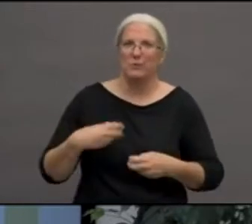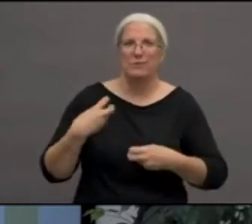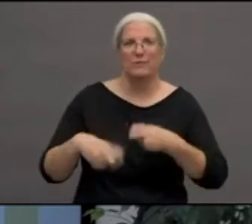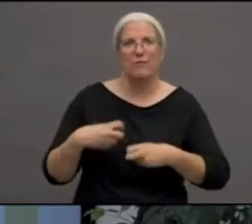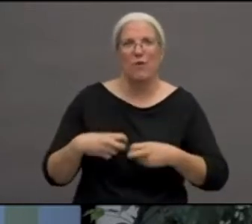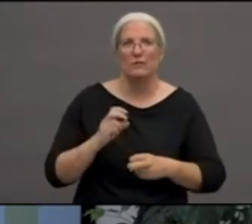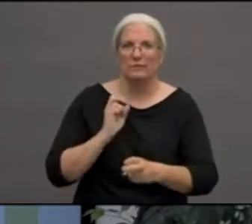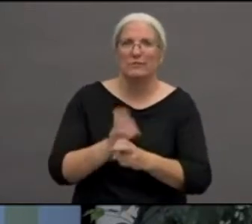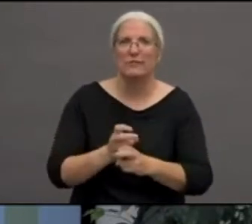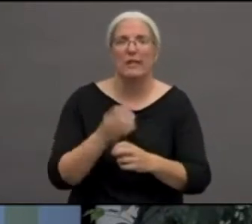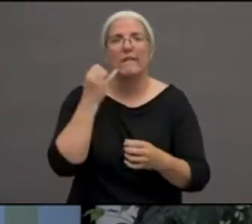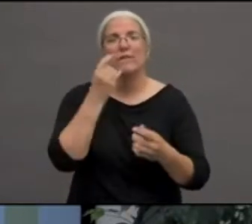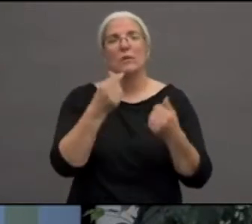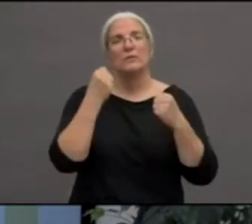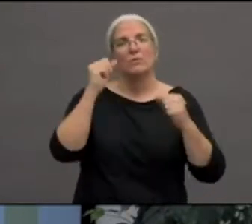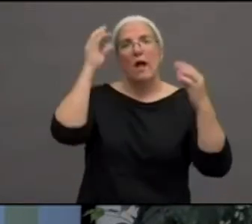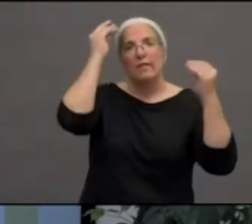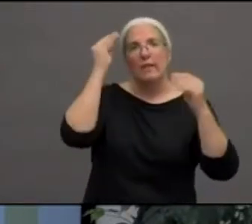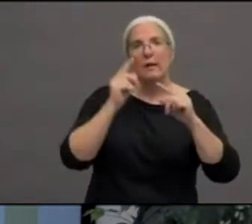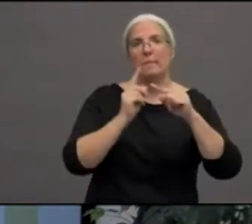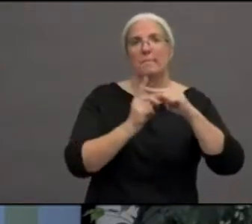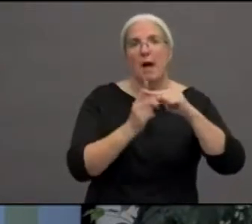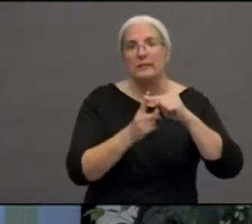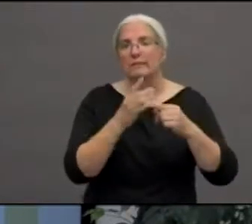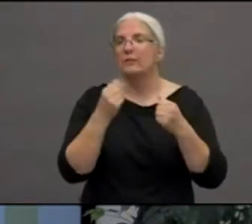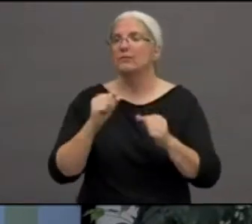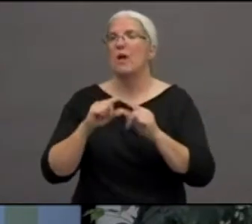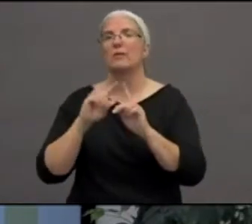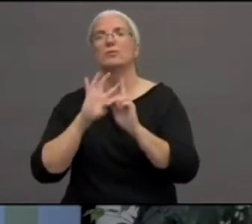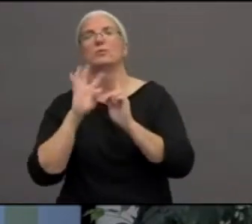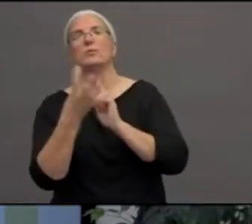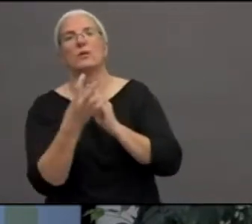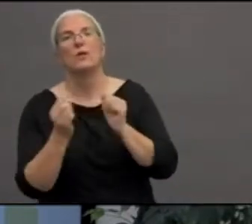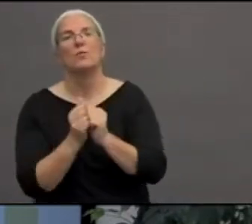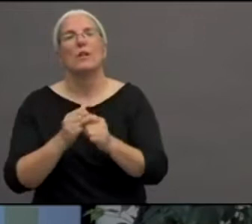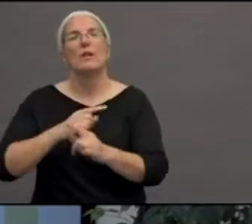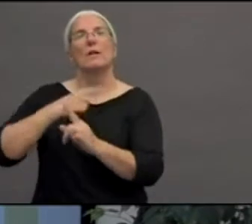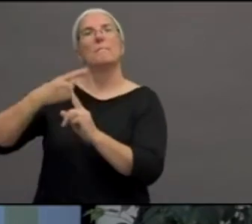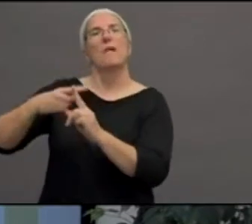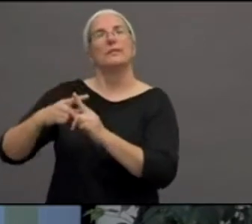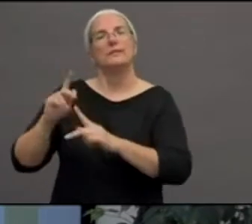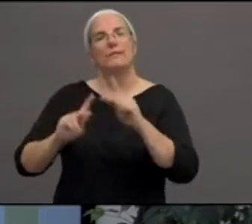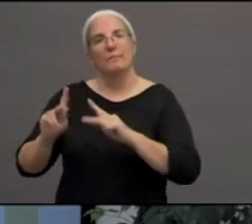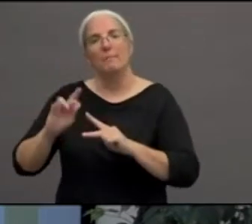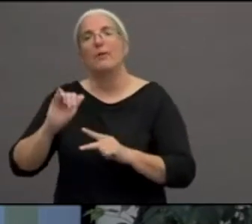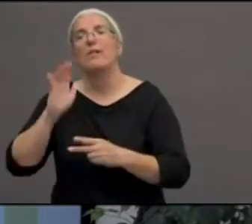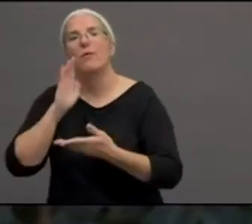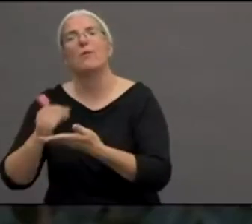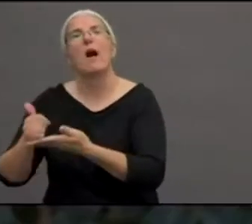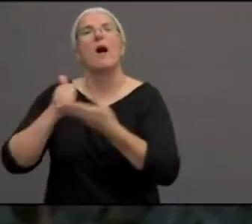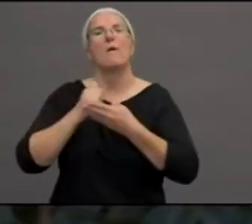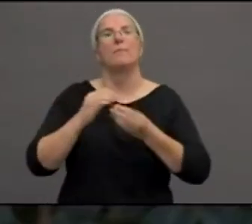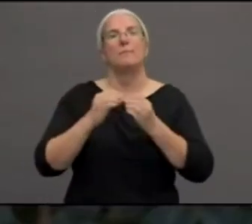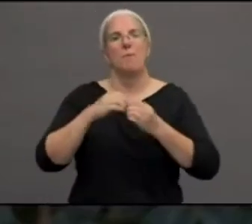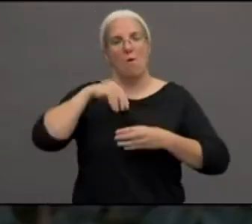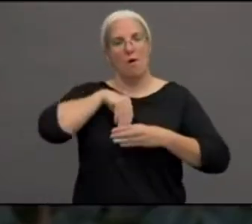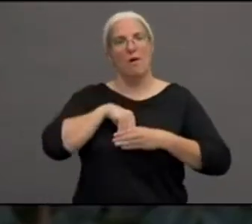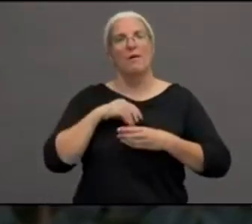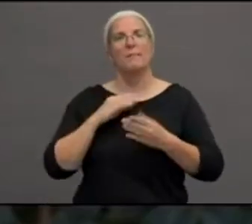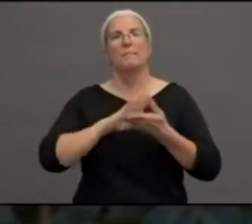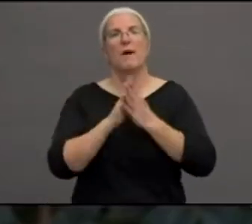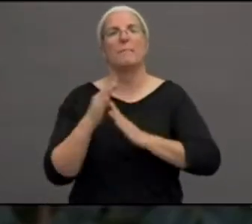and try to be around people who bring that positive environment around you, it can be helpful. Again, we're